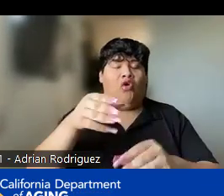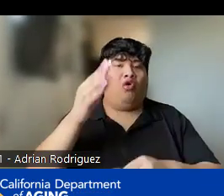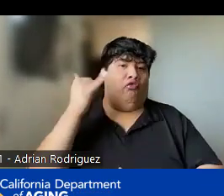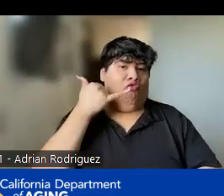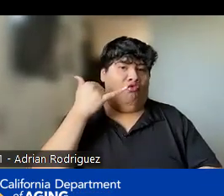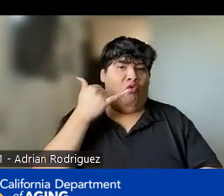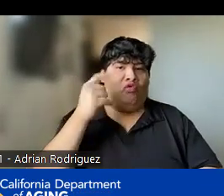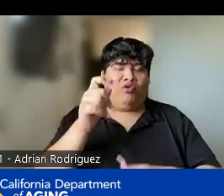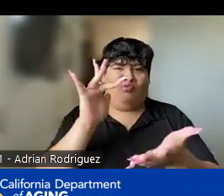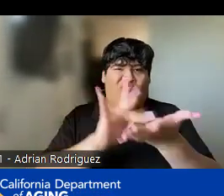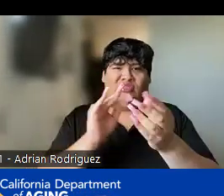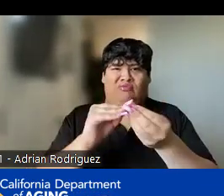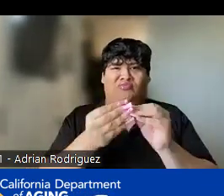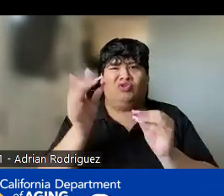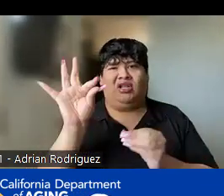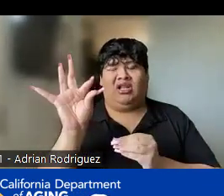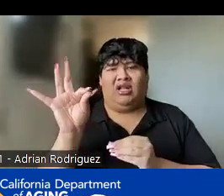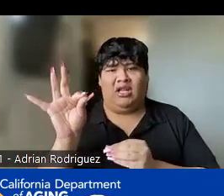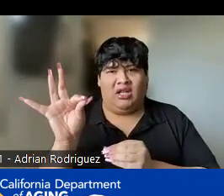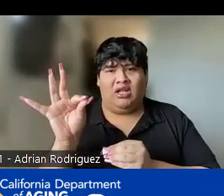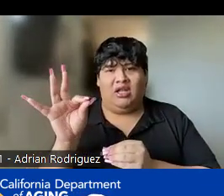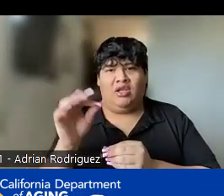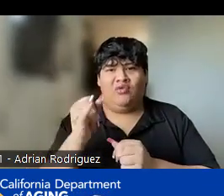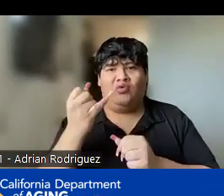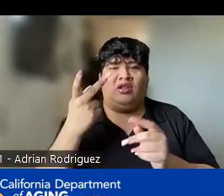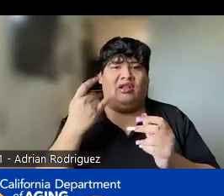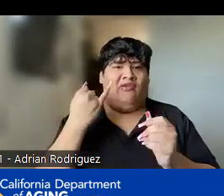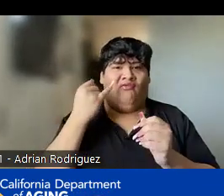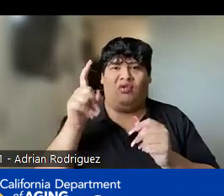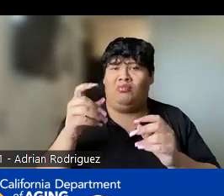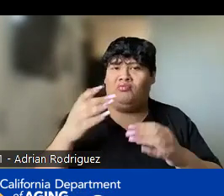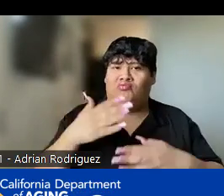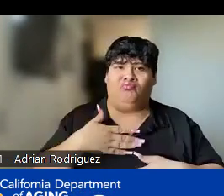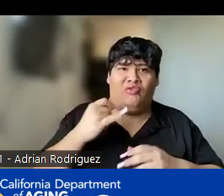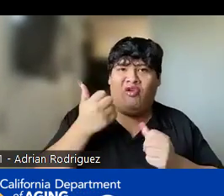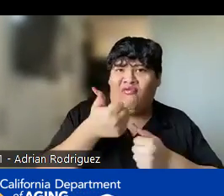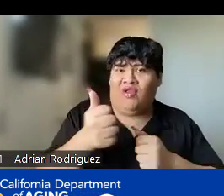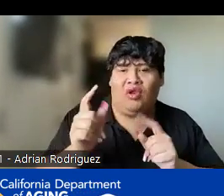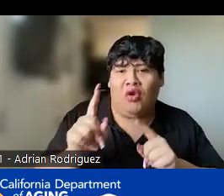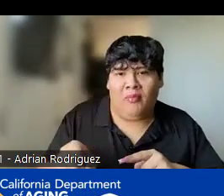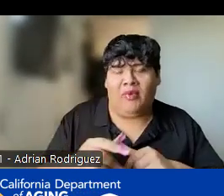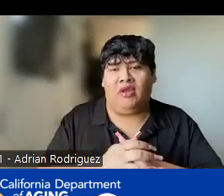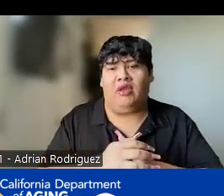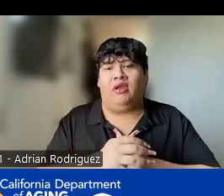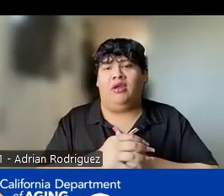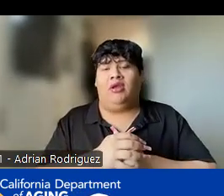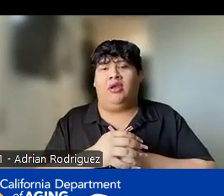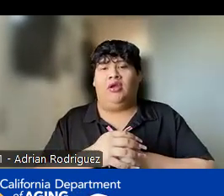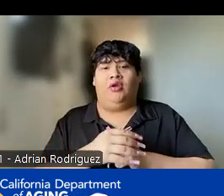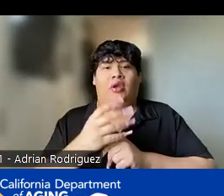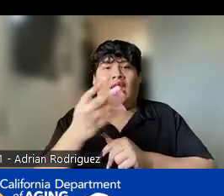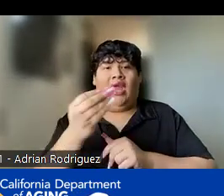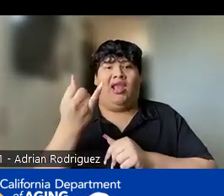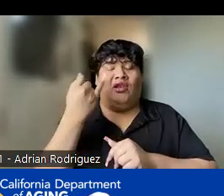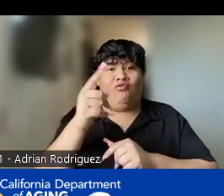would indicate to us that you would wish to leave a comment. And attendees via the Zoom webinar, you have a